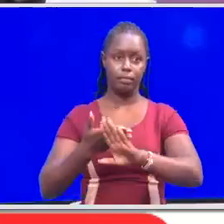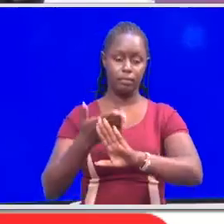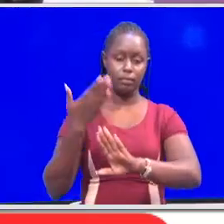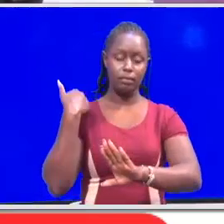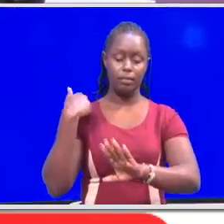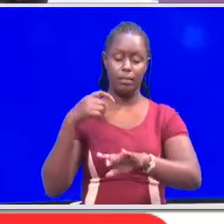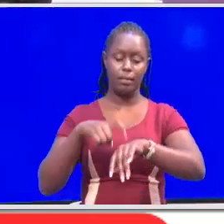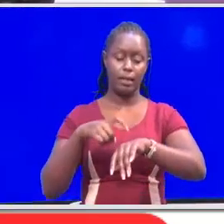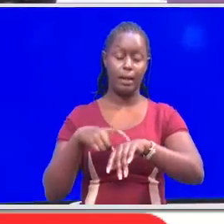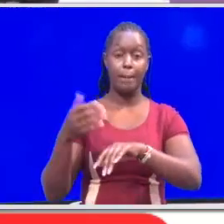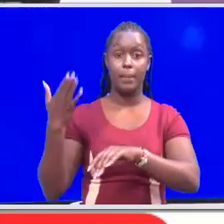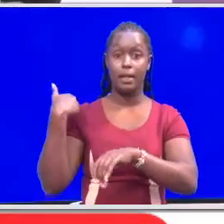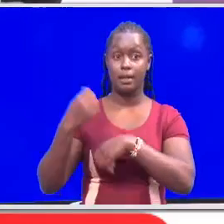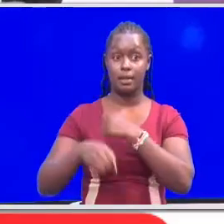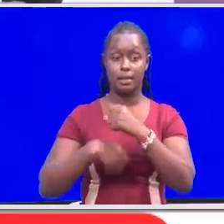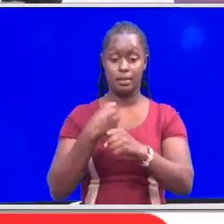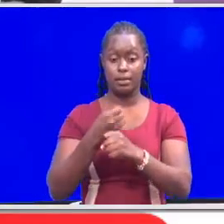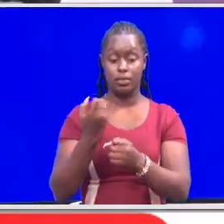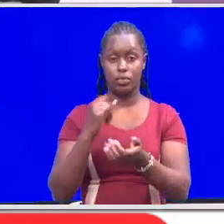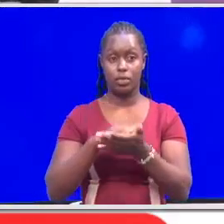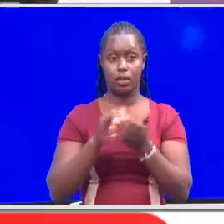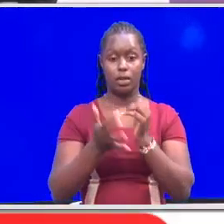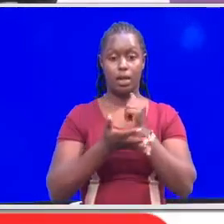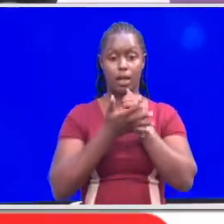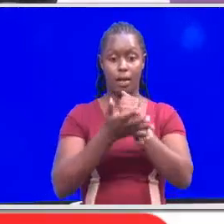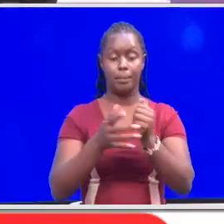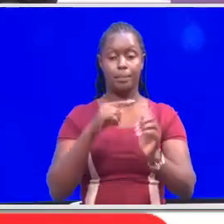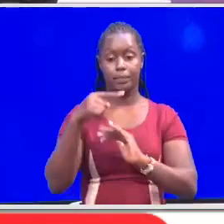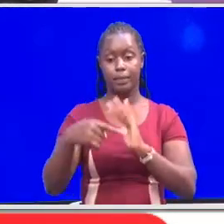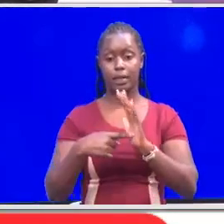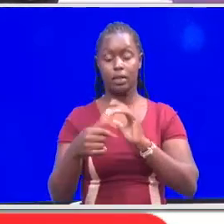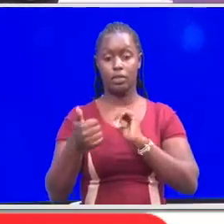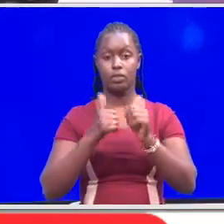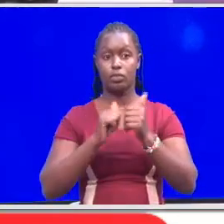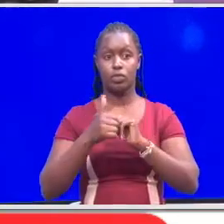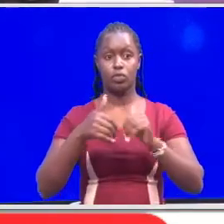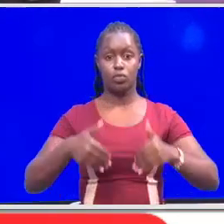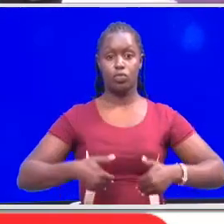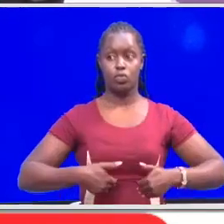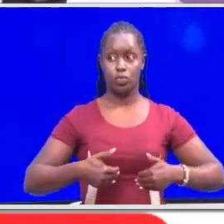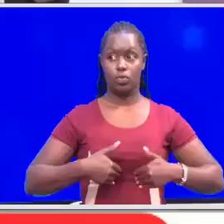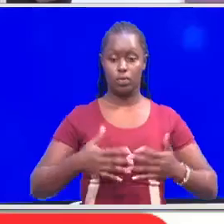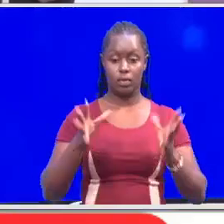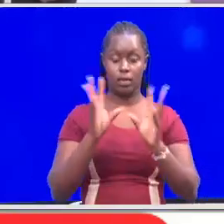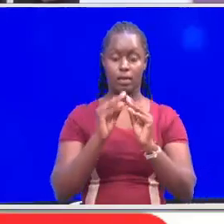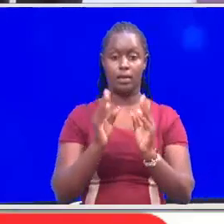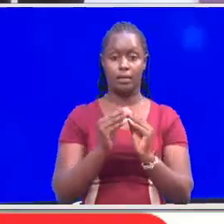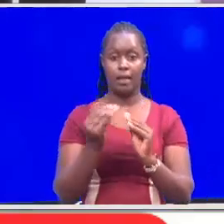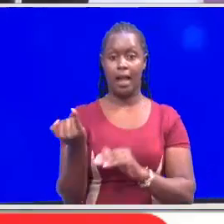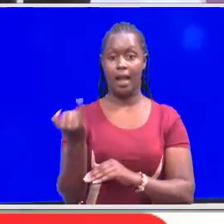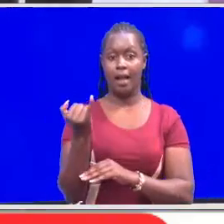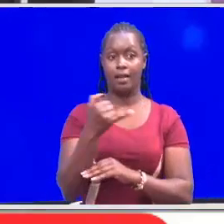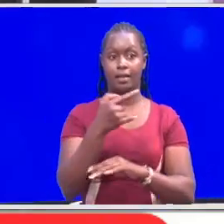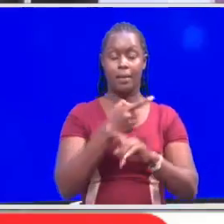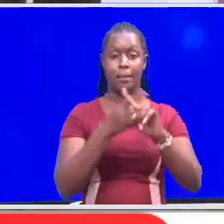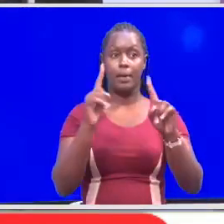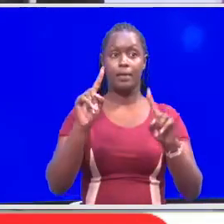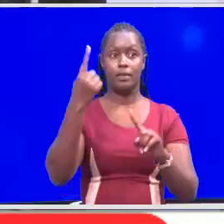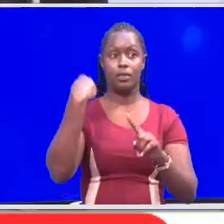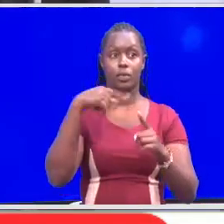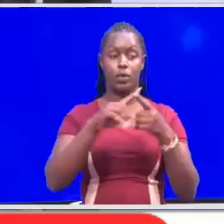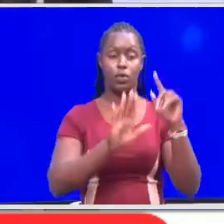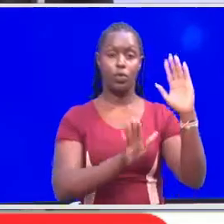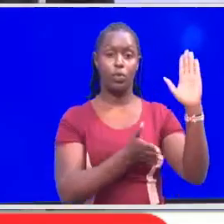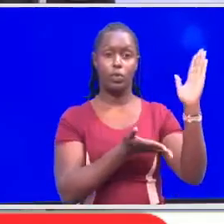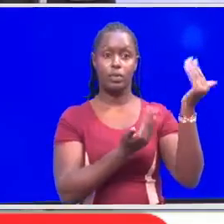time last year, to be able to head the sports, youth affairs and the arts docket. First of all, were you expecting